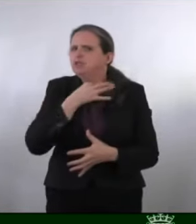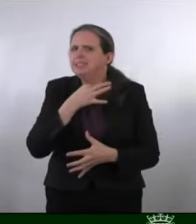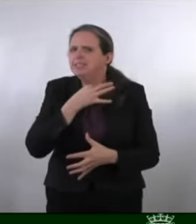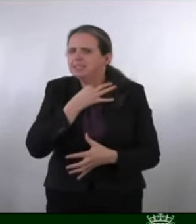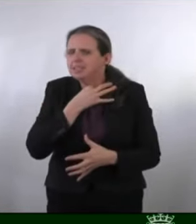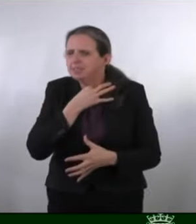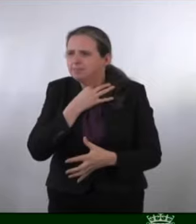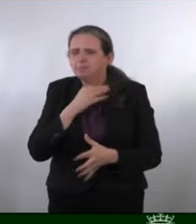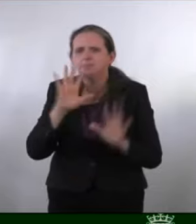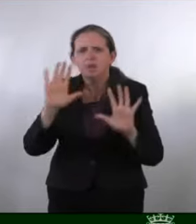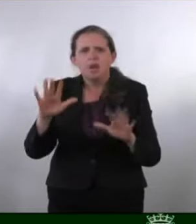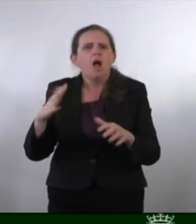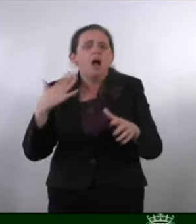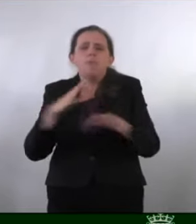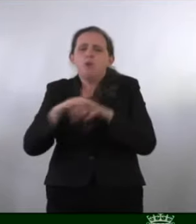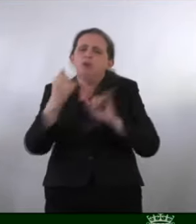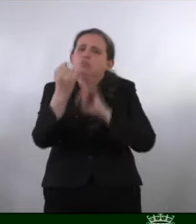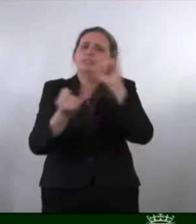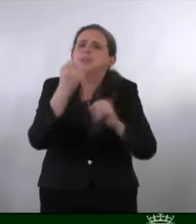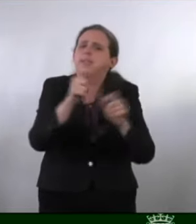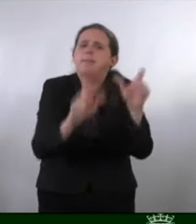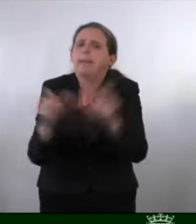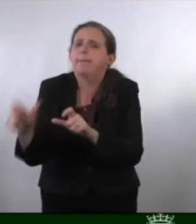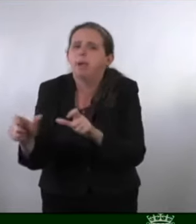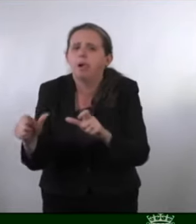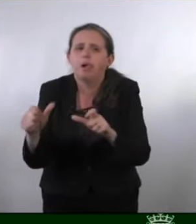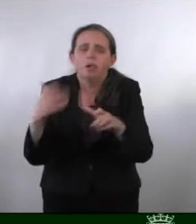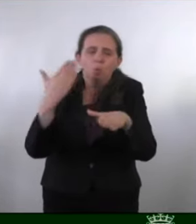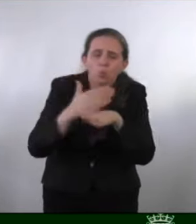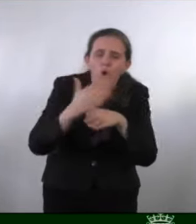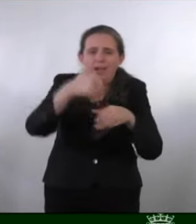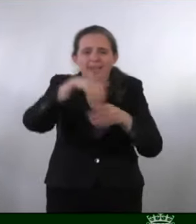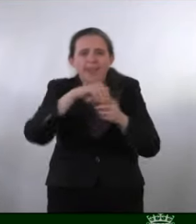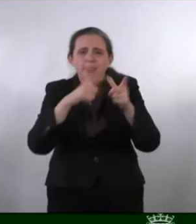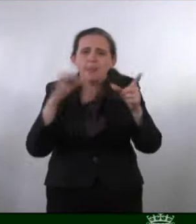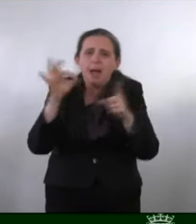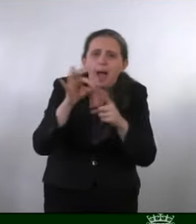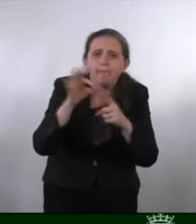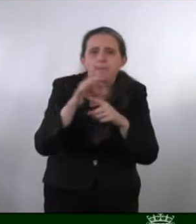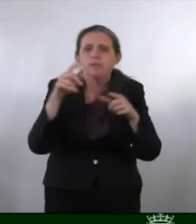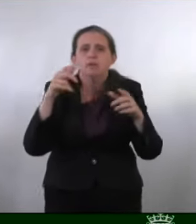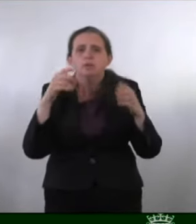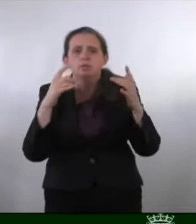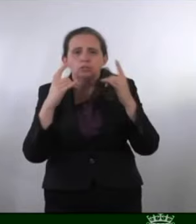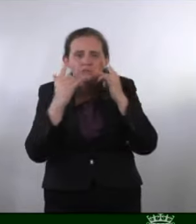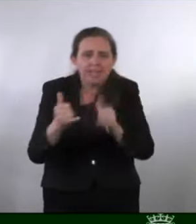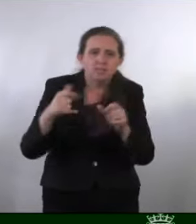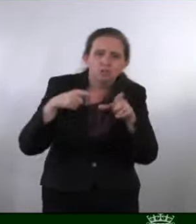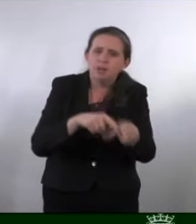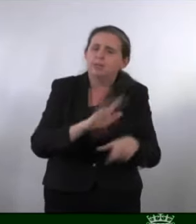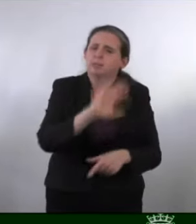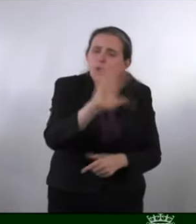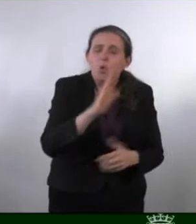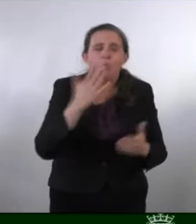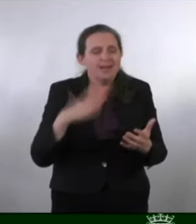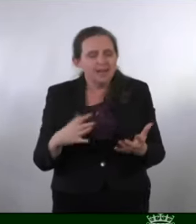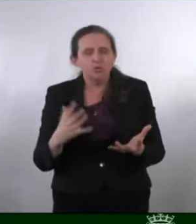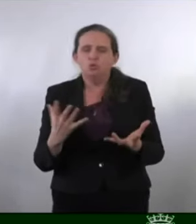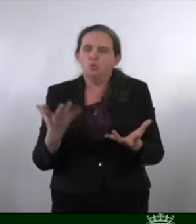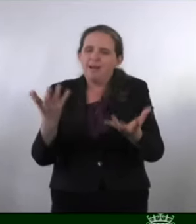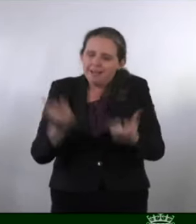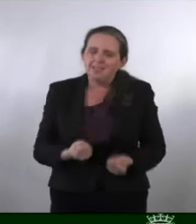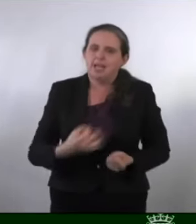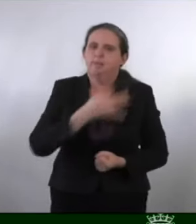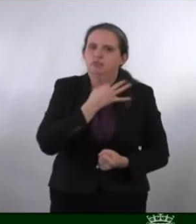about knocking those on the front line or knocking those working on track and trace. It's about being grown up about risk. If we're reintroducing